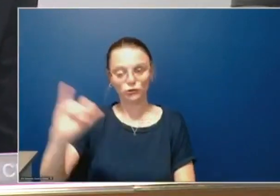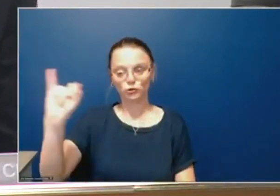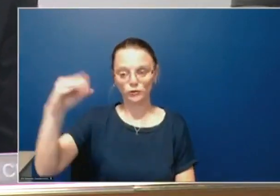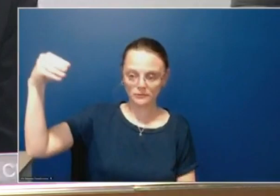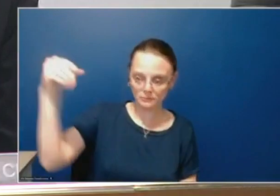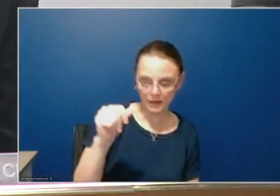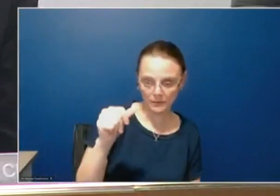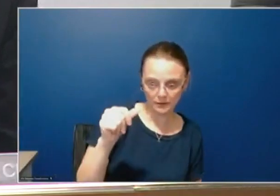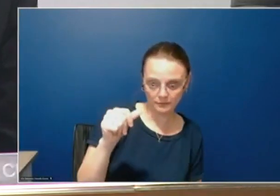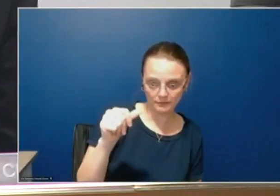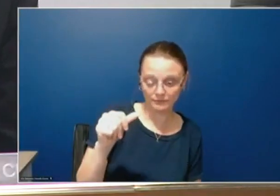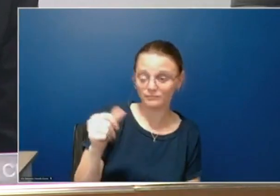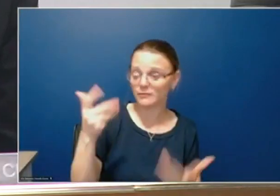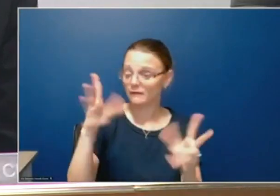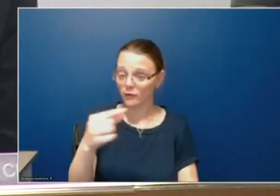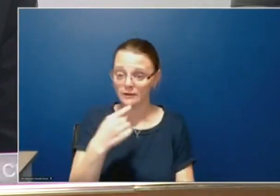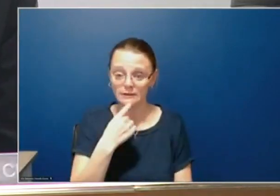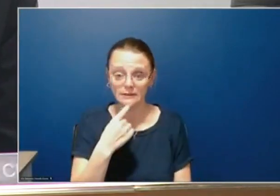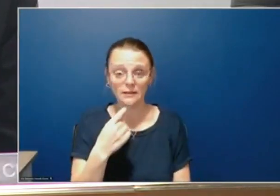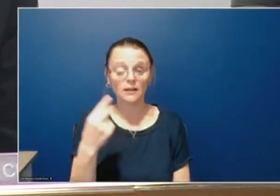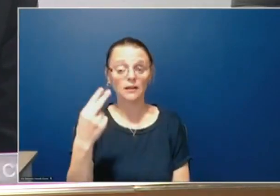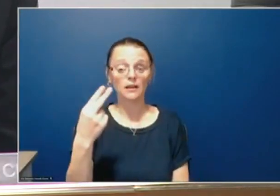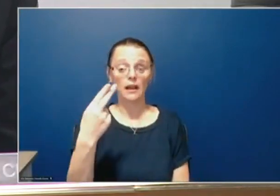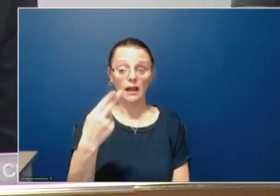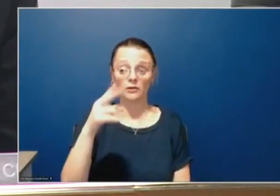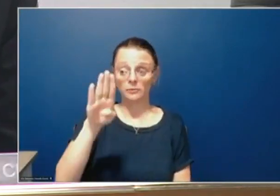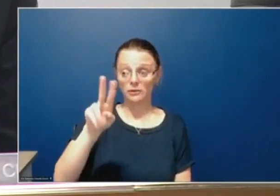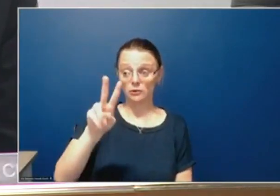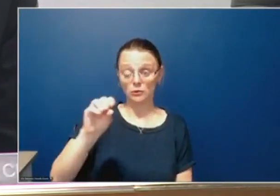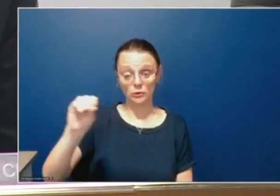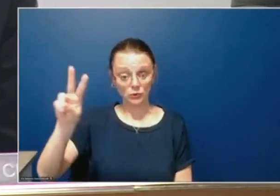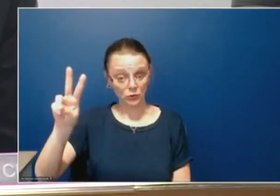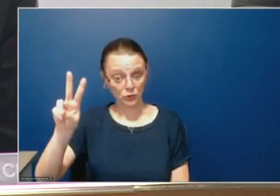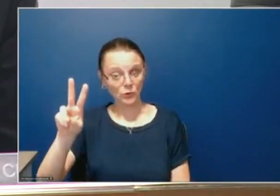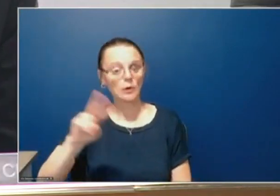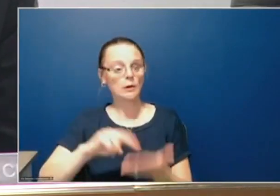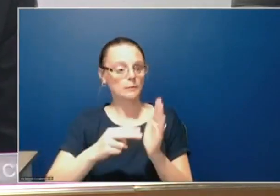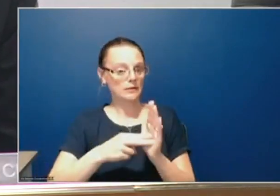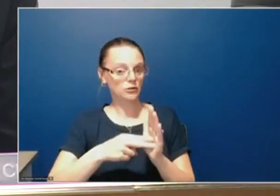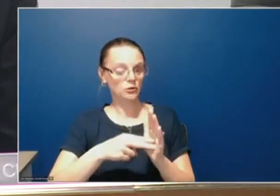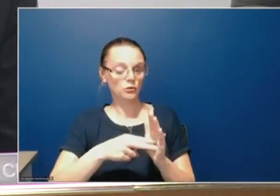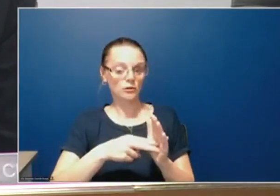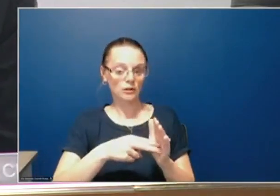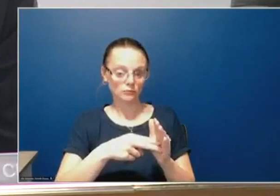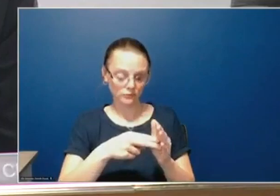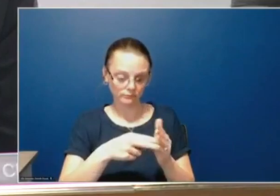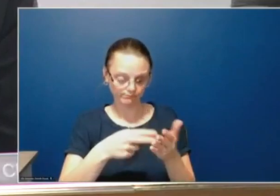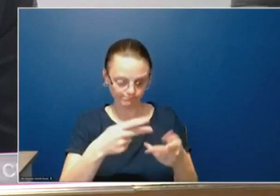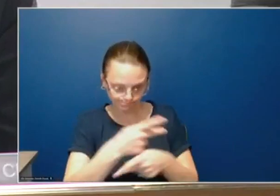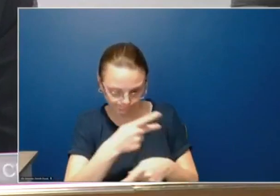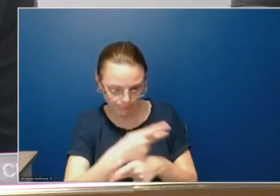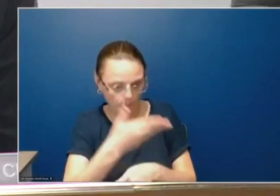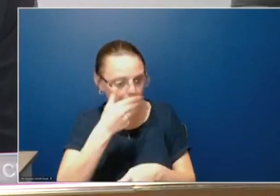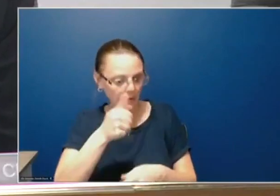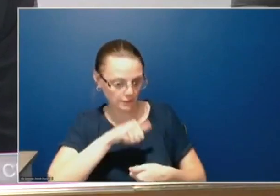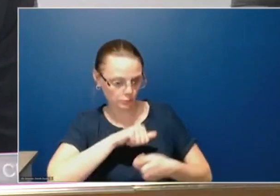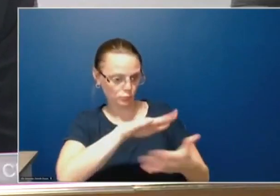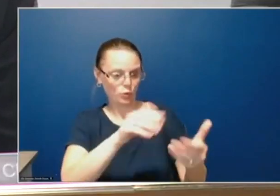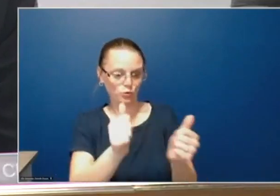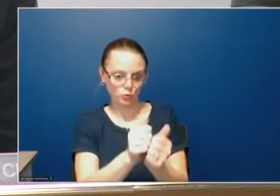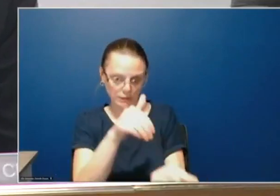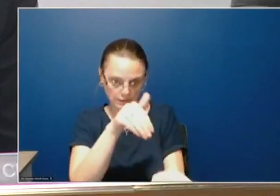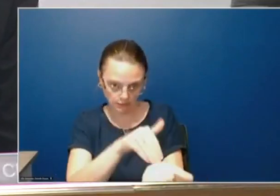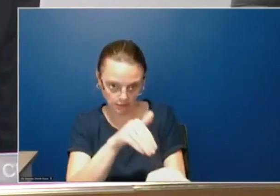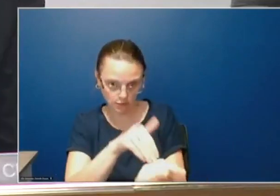As I've already said, House Bill 2002 is about being able to consult with a provider or physician to make a deeply personal decision that impacts your health and